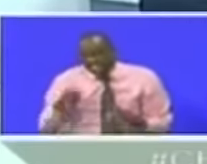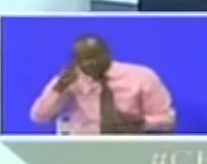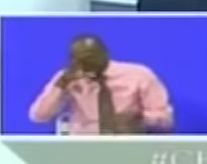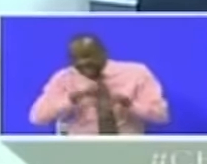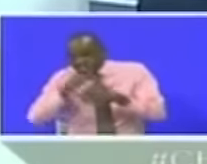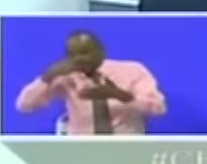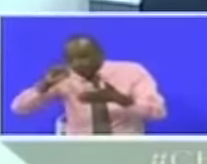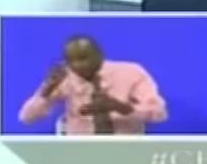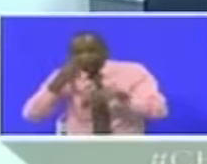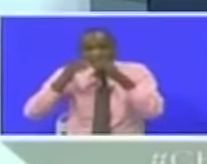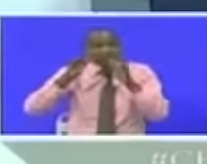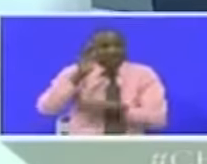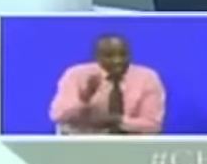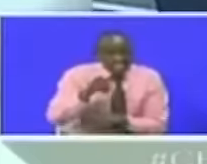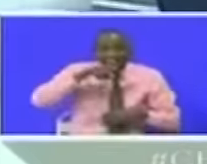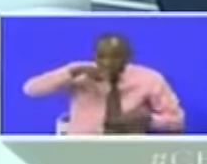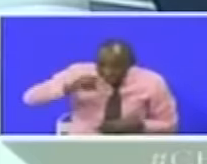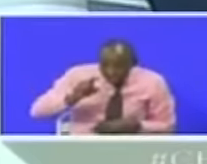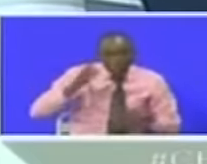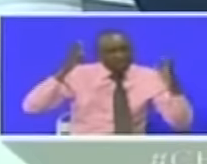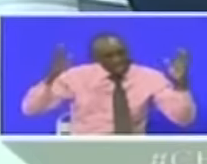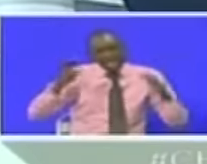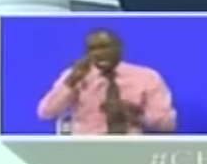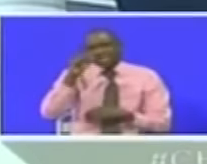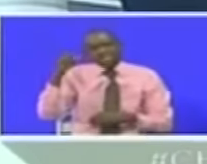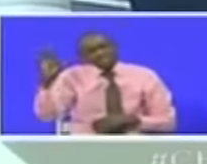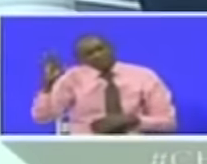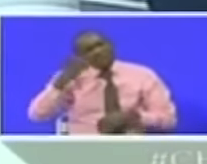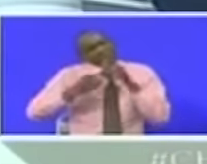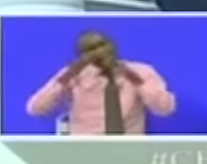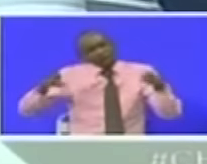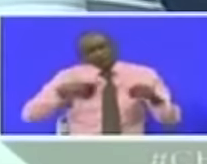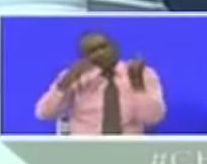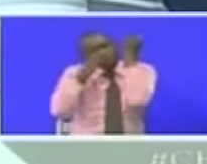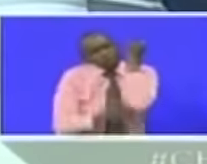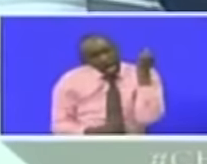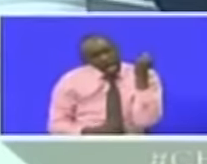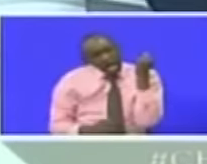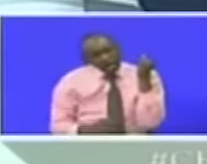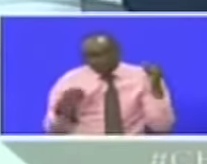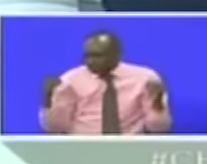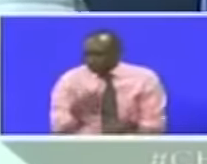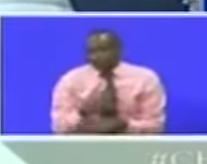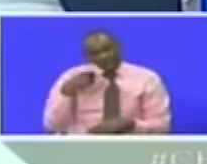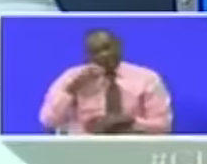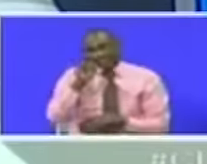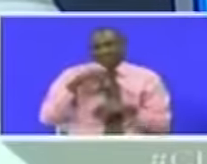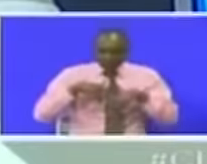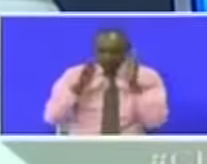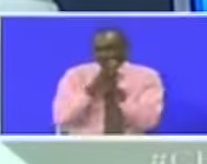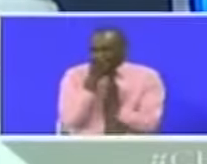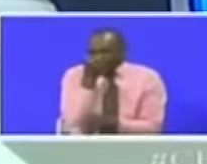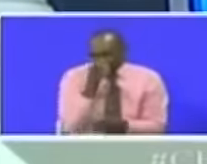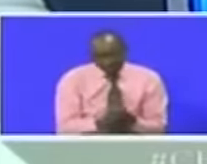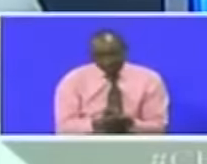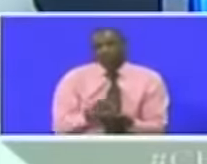right approvals? How did such a big organization like the NSSF construct buildings that were unsafe and unfit for human habitation? There will